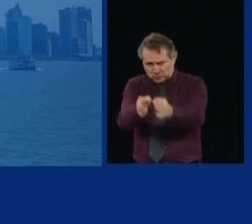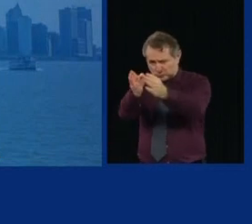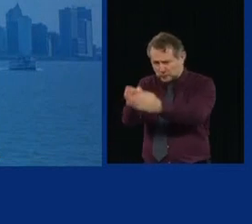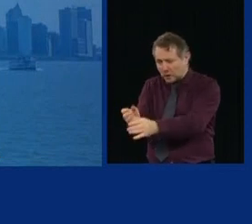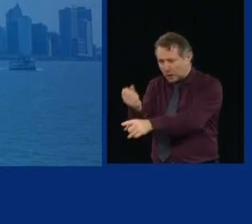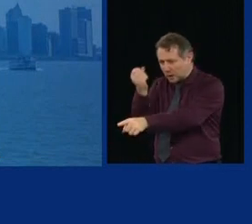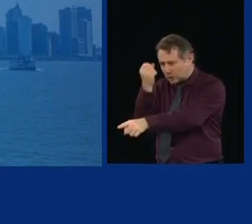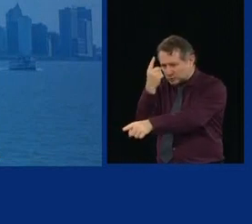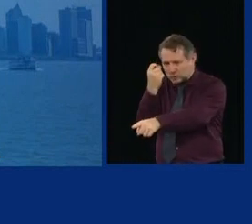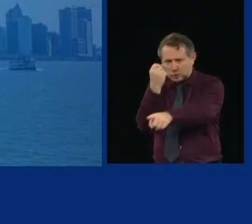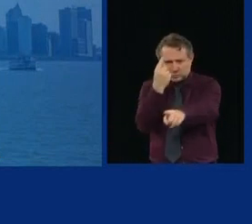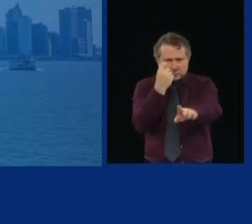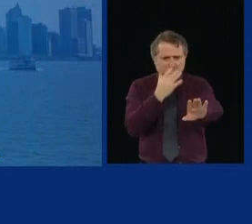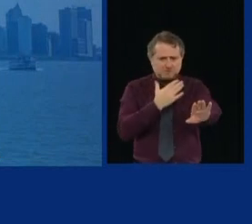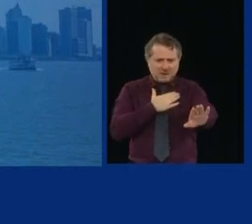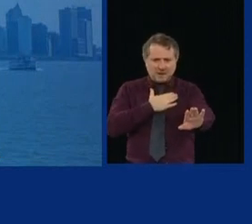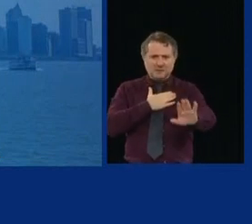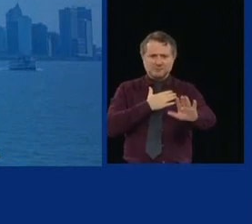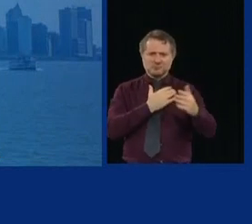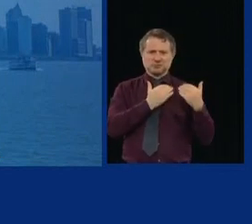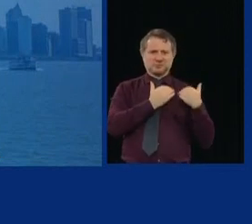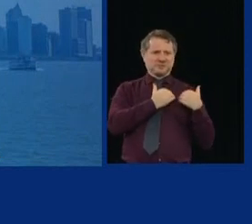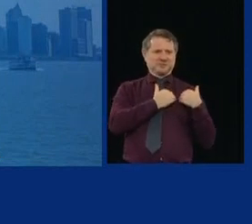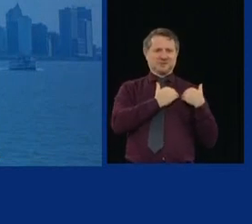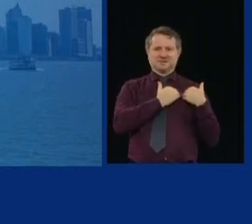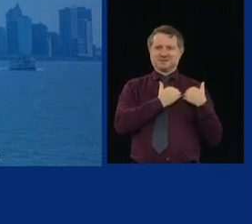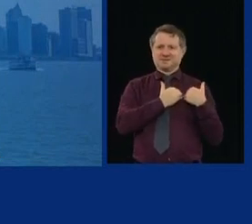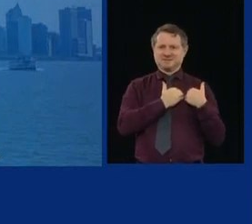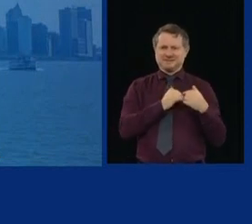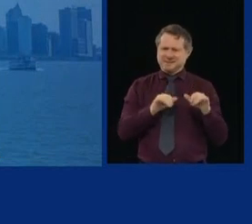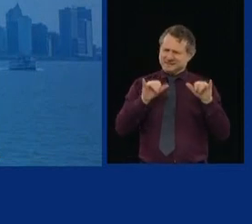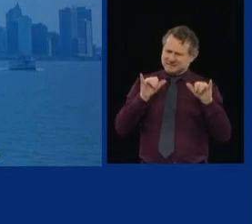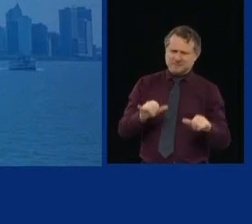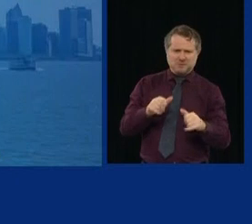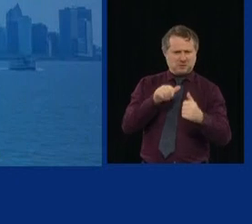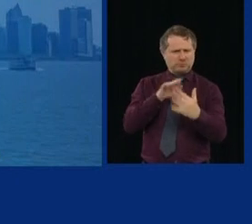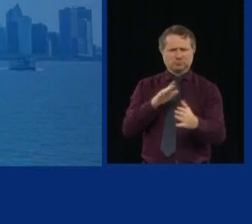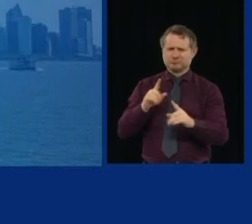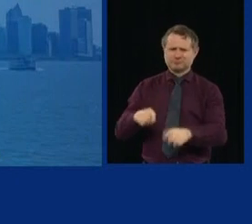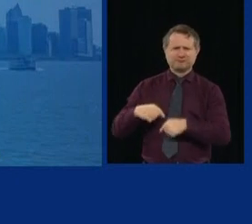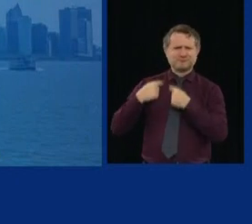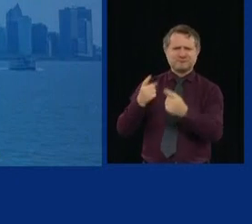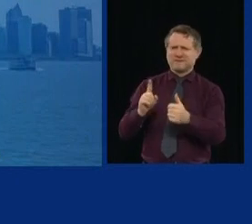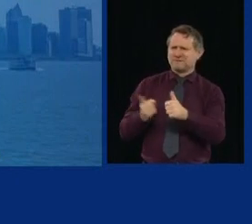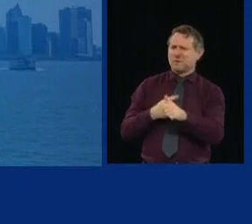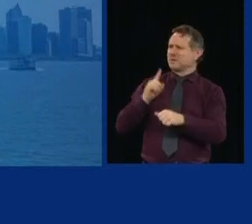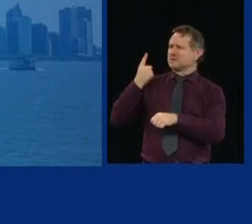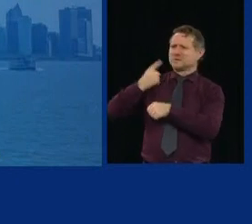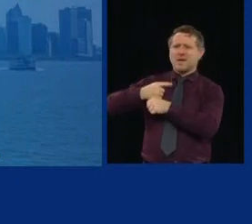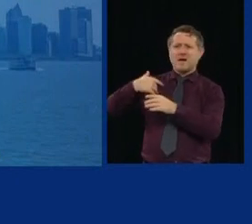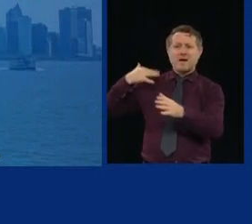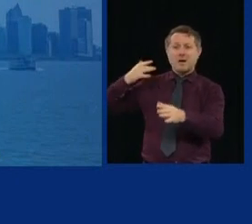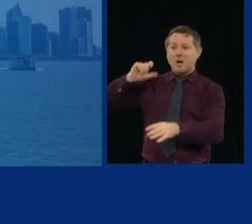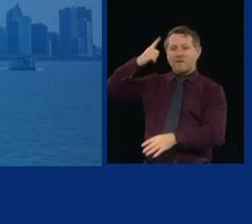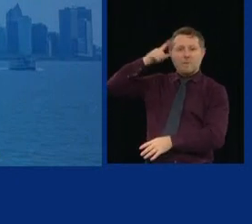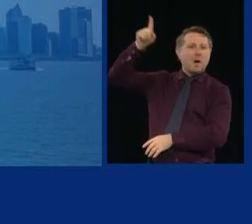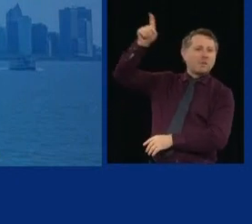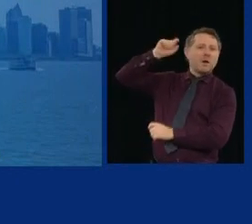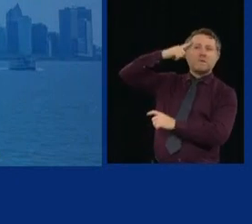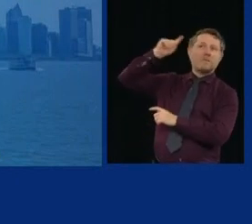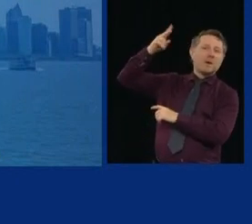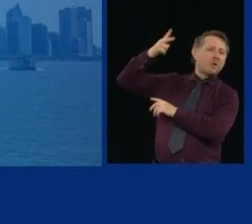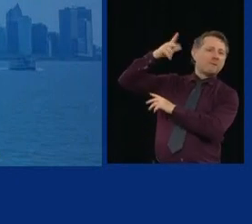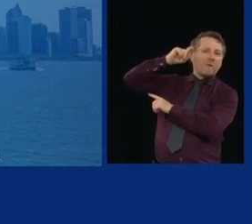responsibility. And that's how this has worked from day one. Government, government, government. It's not about government. It's about what people